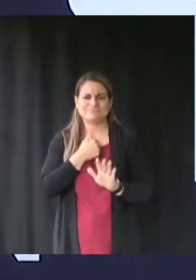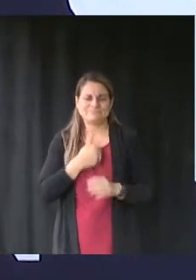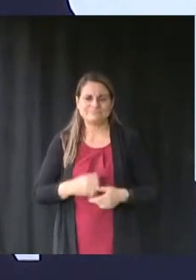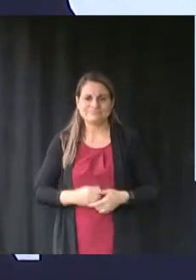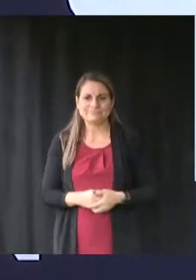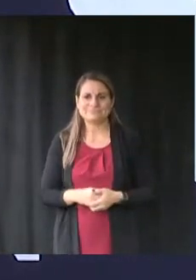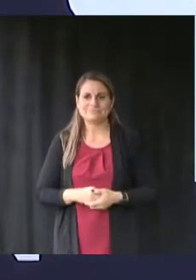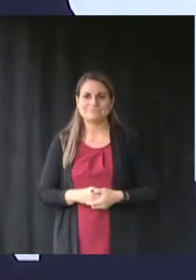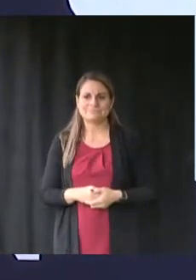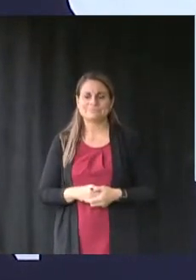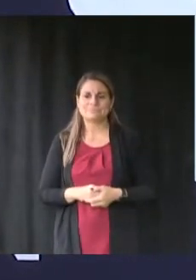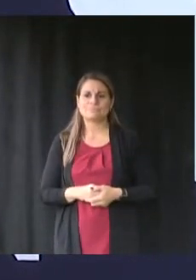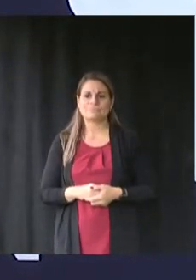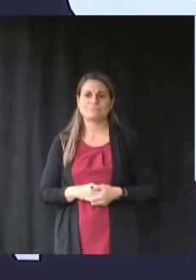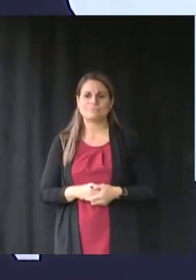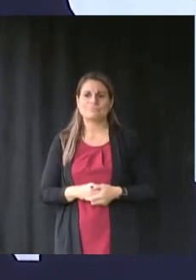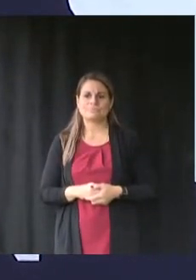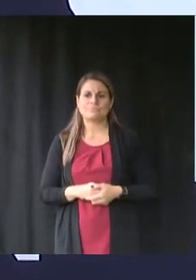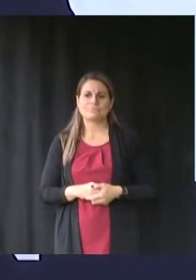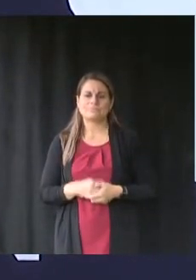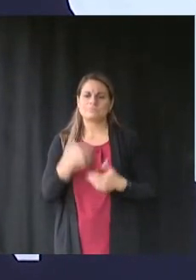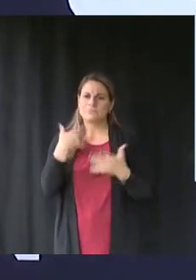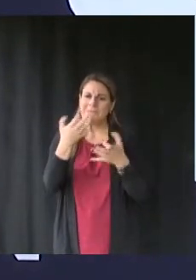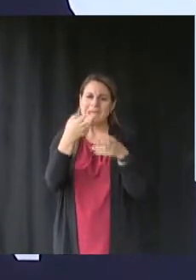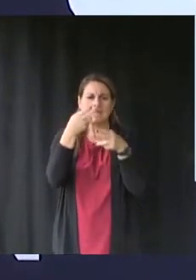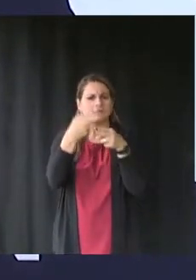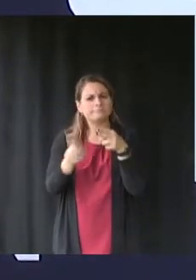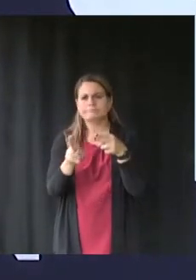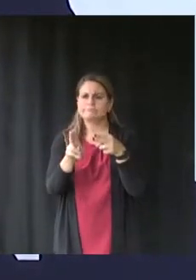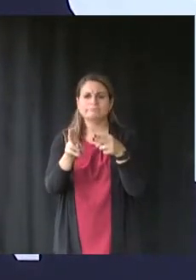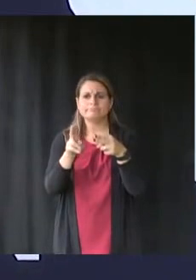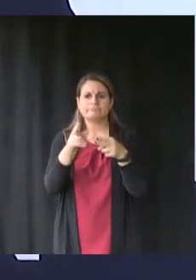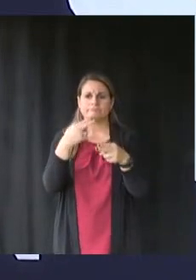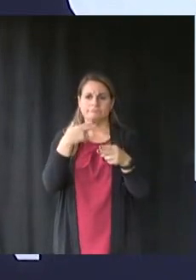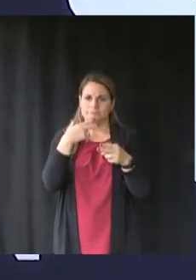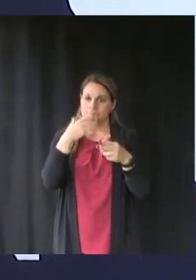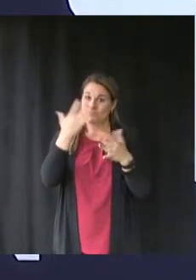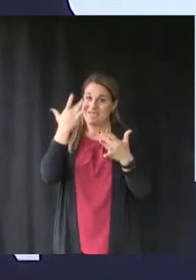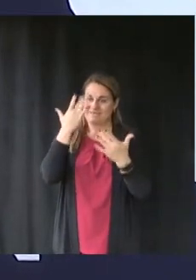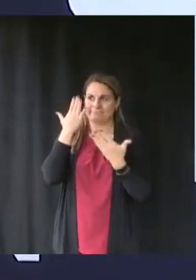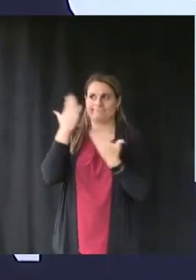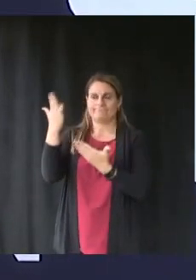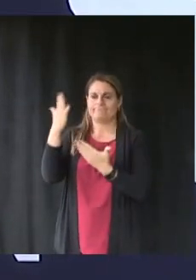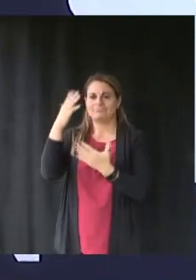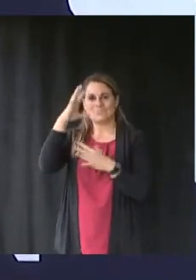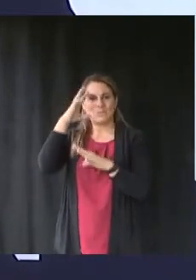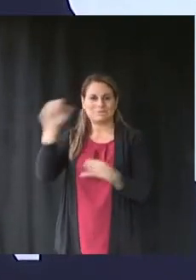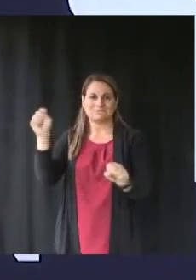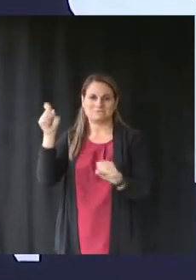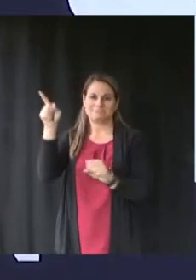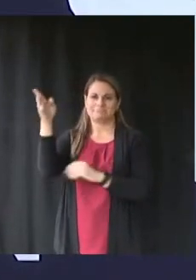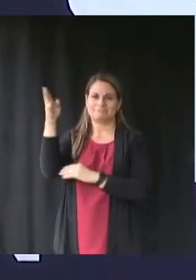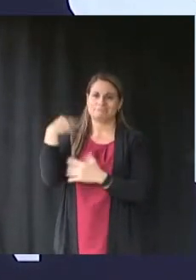brief remarks here, because this is a great honor to have the President of the United States on our campus here and in our state.